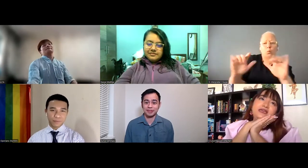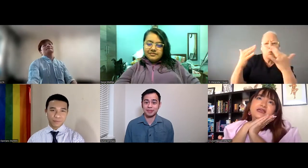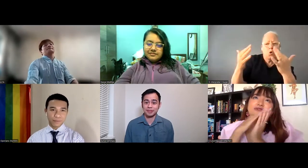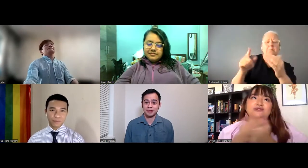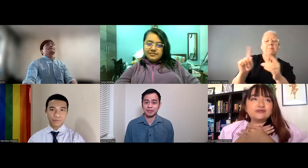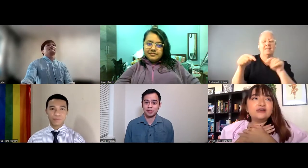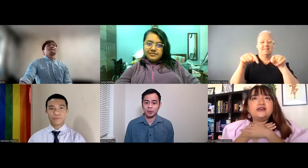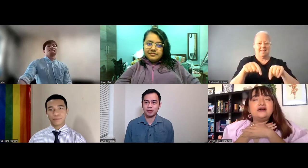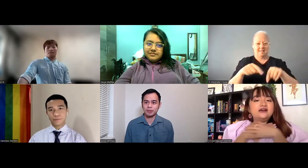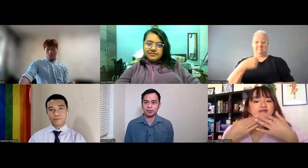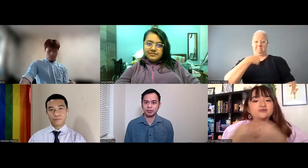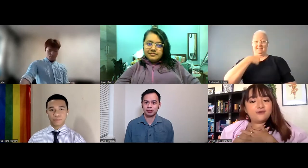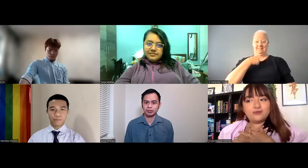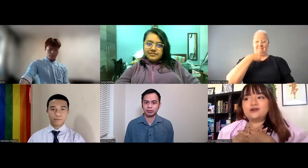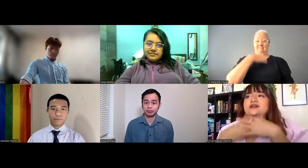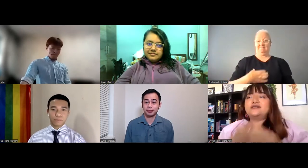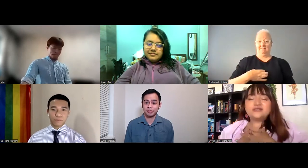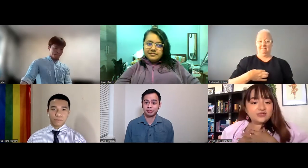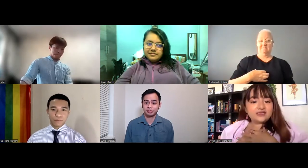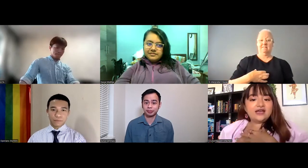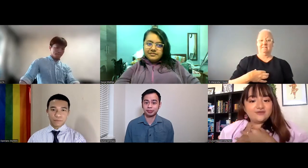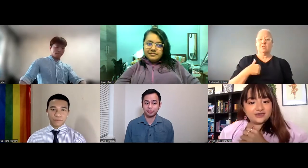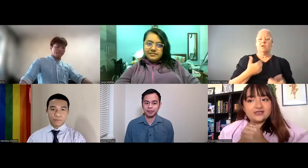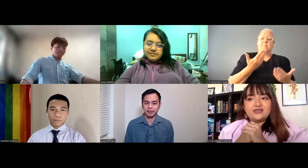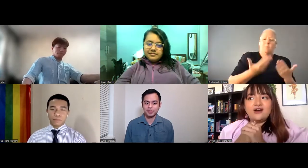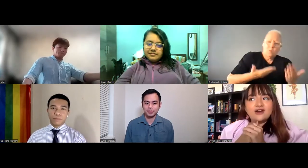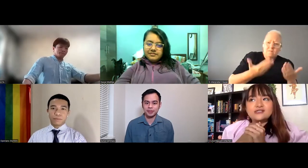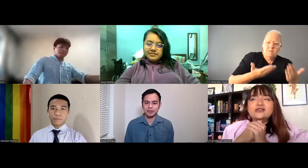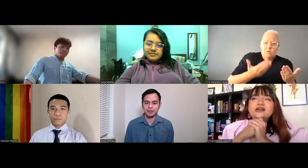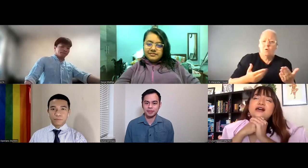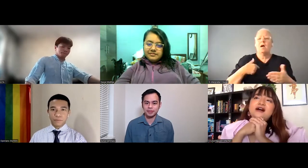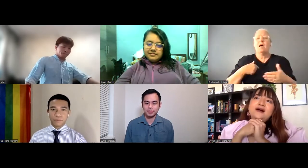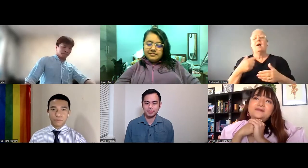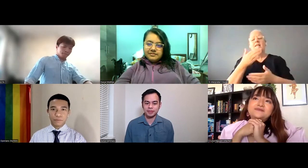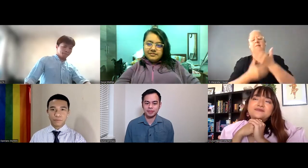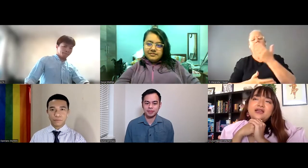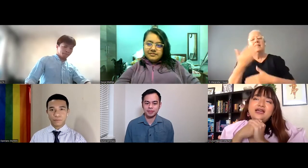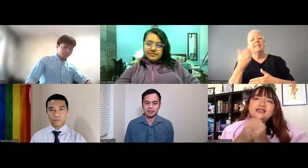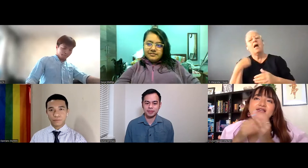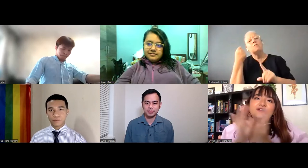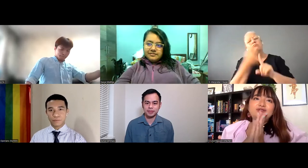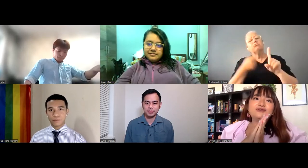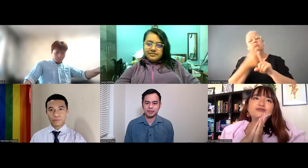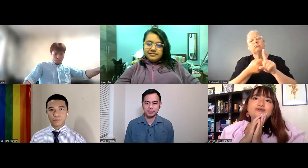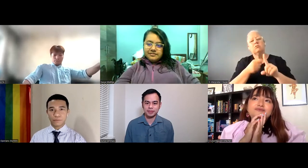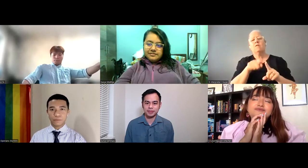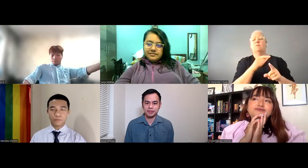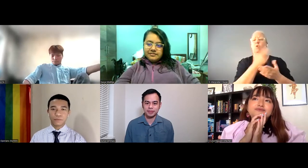me, Crystal, as a performer and disability advocate in the arts. Any of